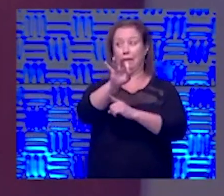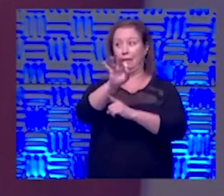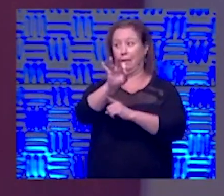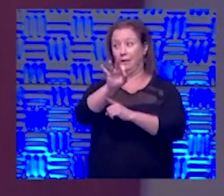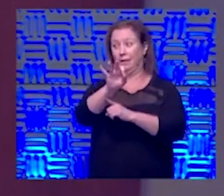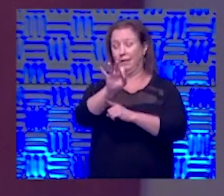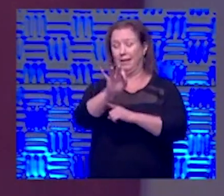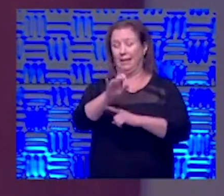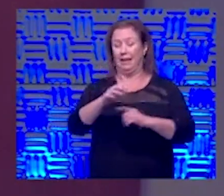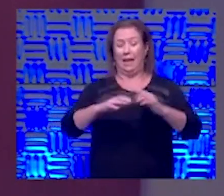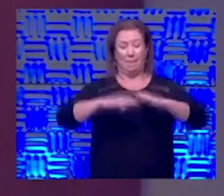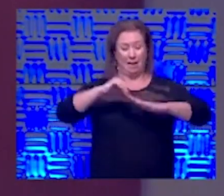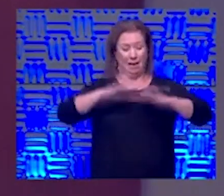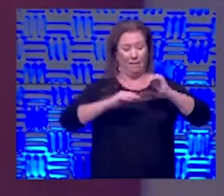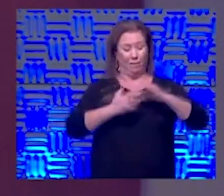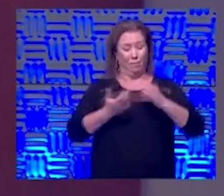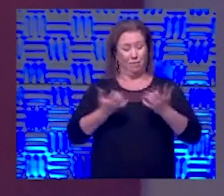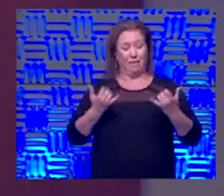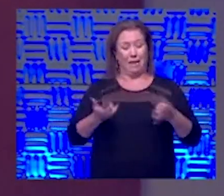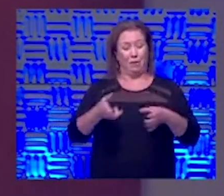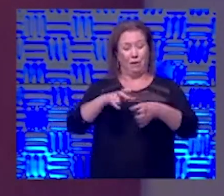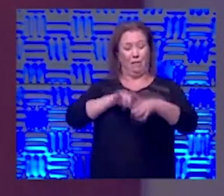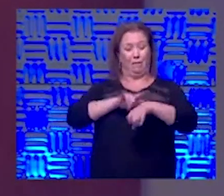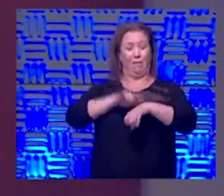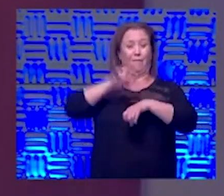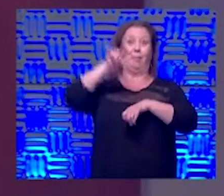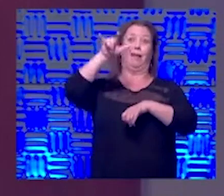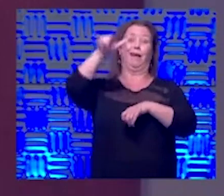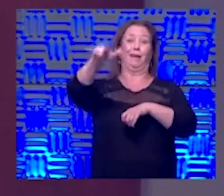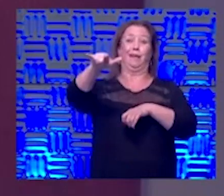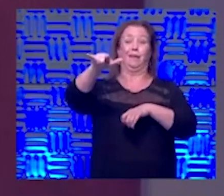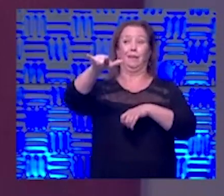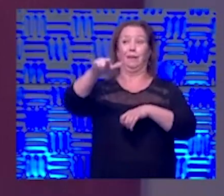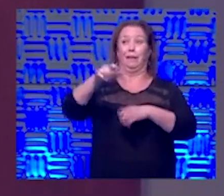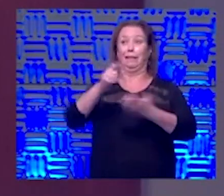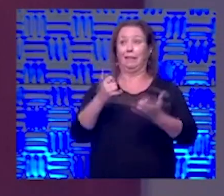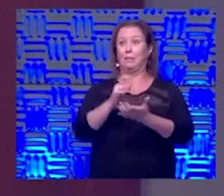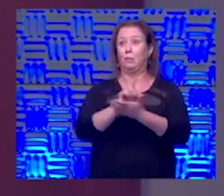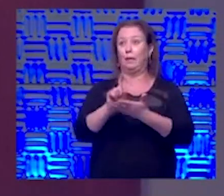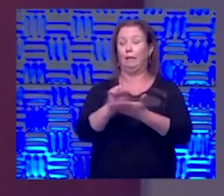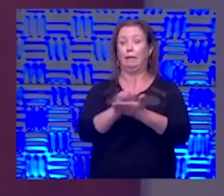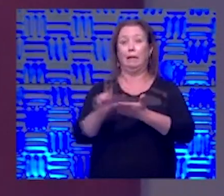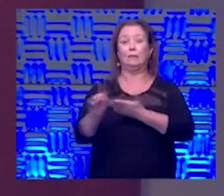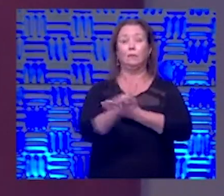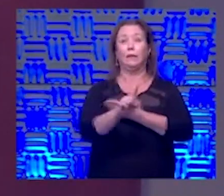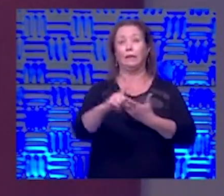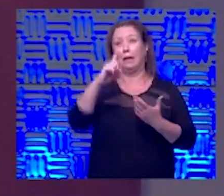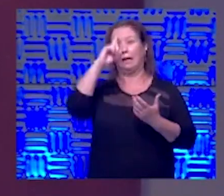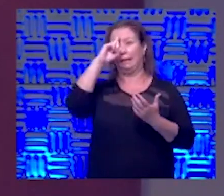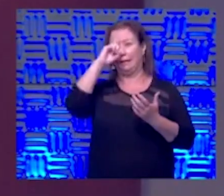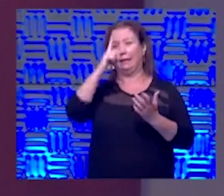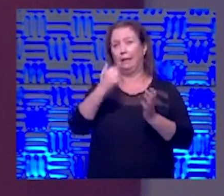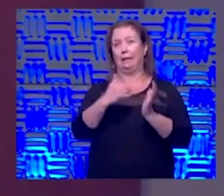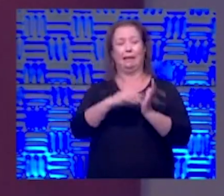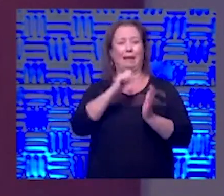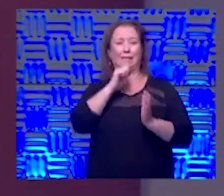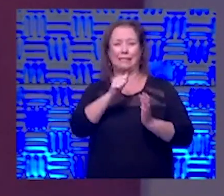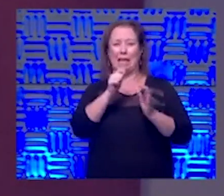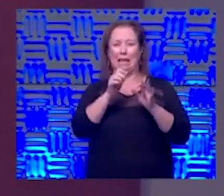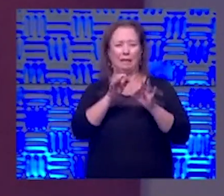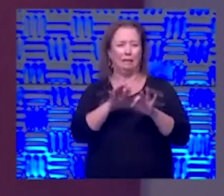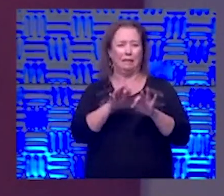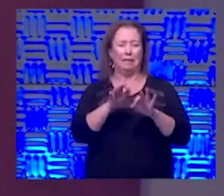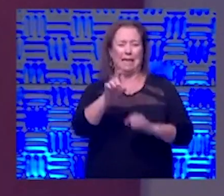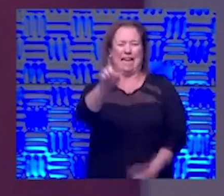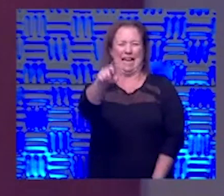I comfortable now being on a flight like this week, next week? I would think, again, if it's not a necessary